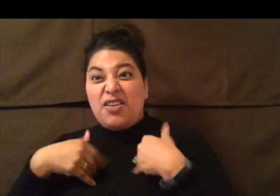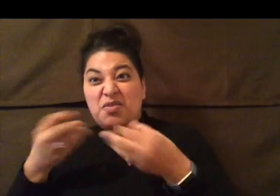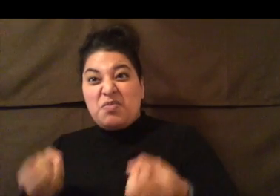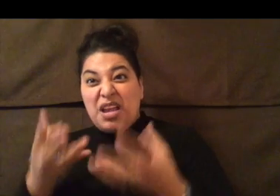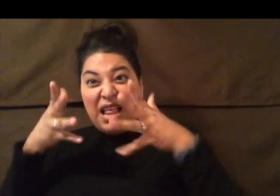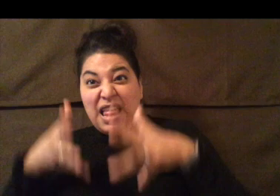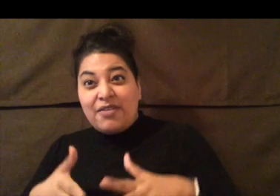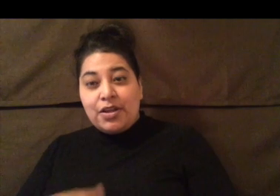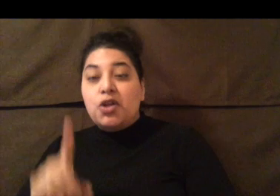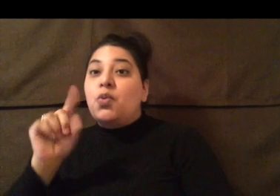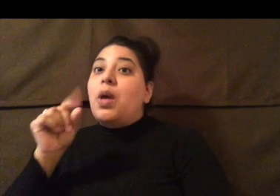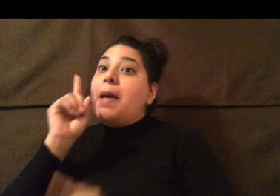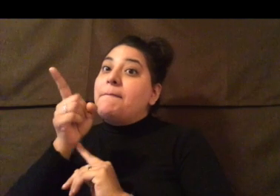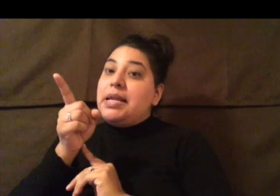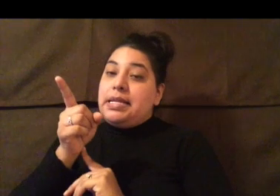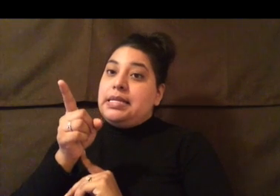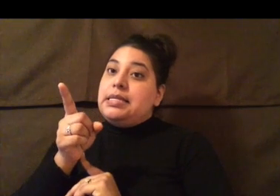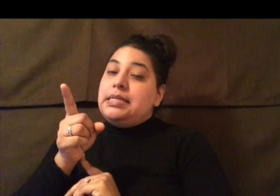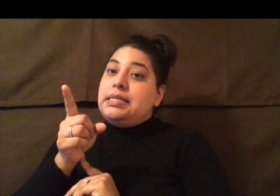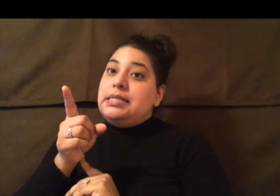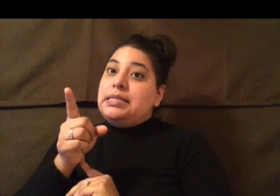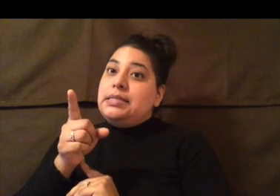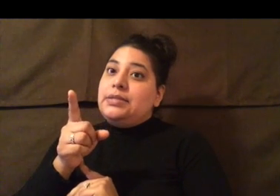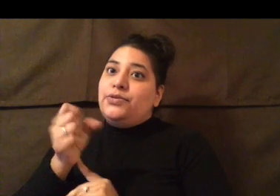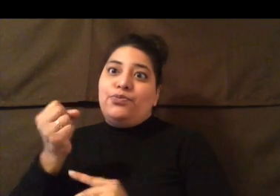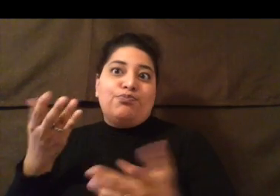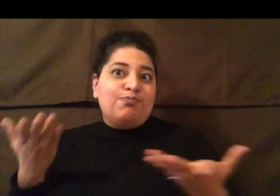And all we have is our 20 minutes left.